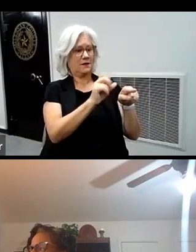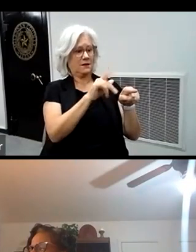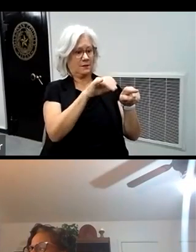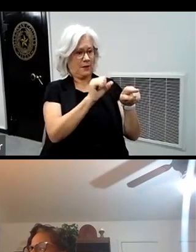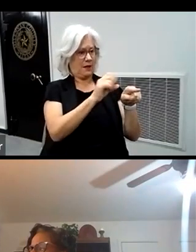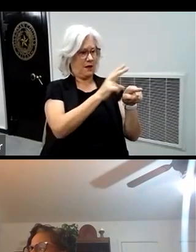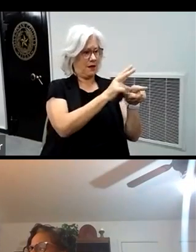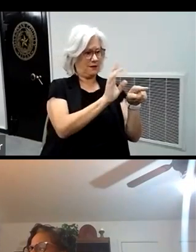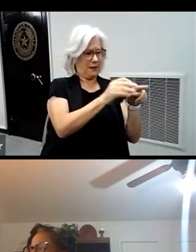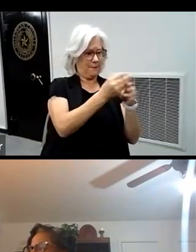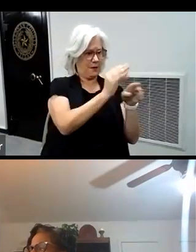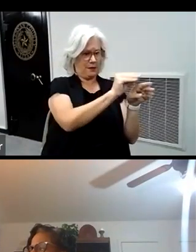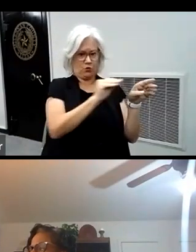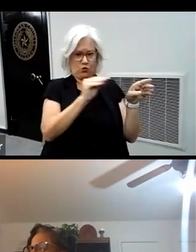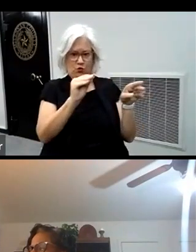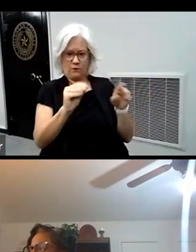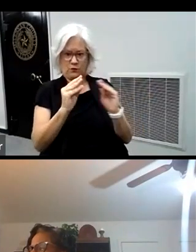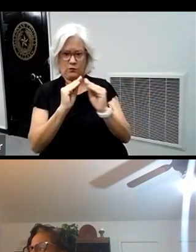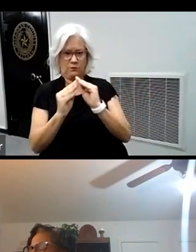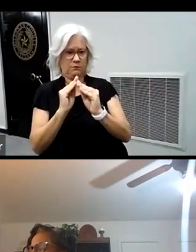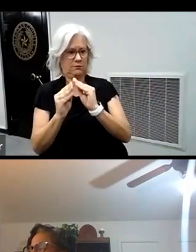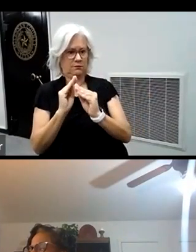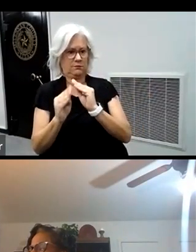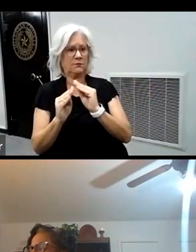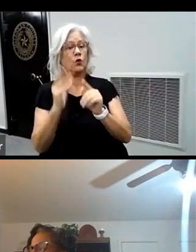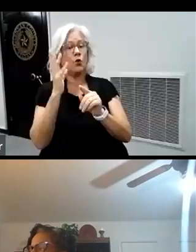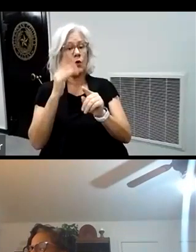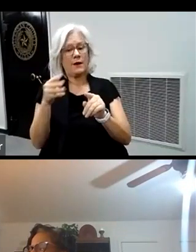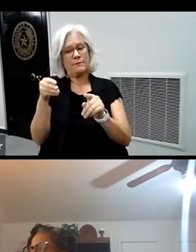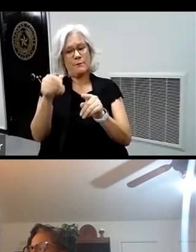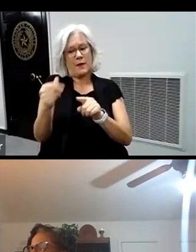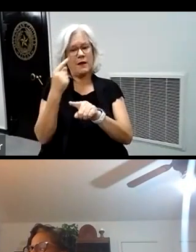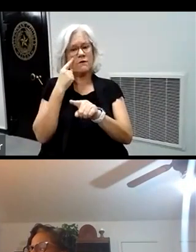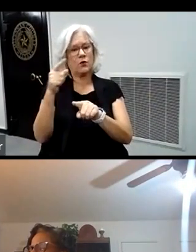repair and maintenance. And that is to cover the cost of those